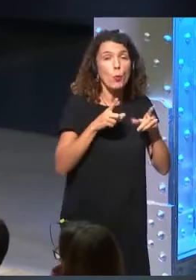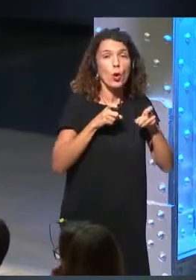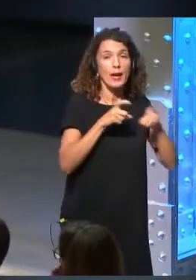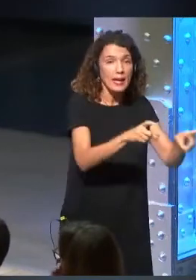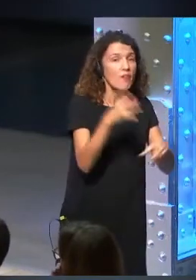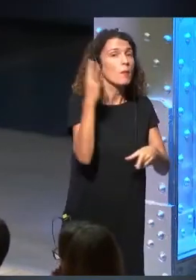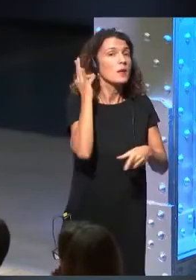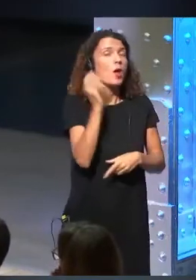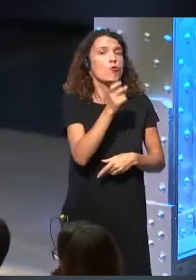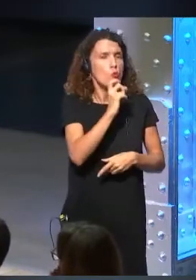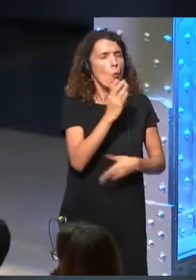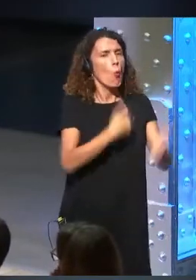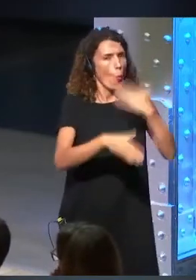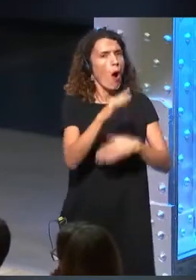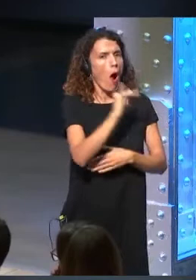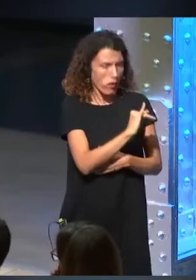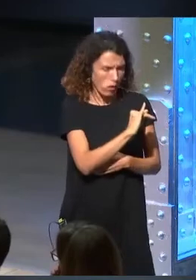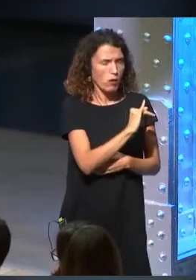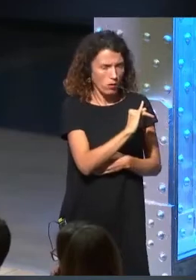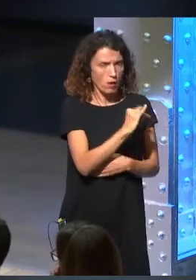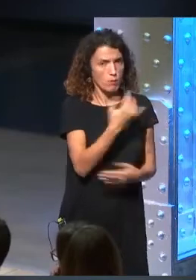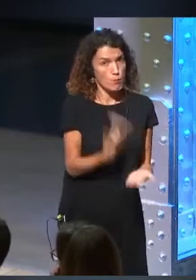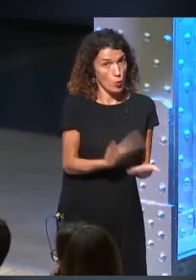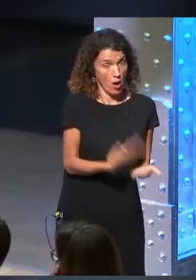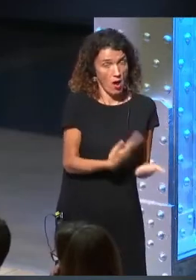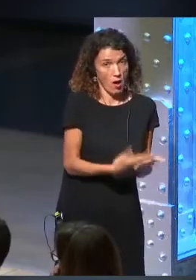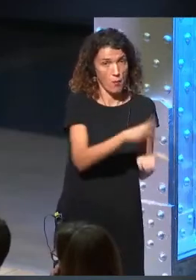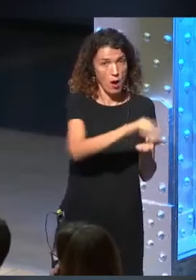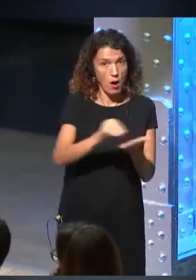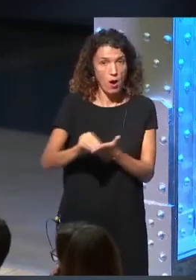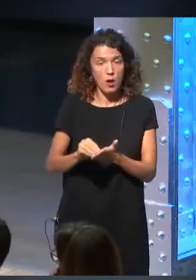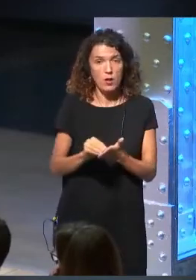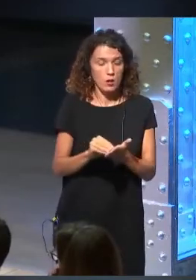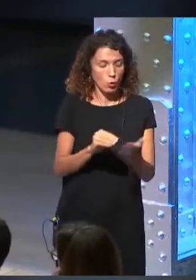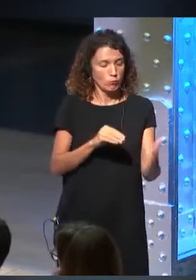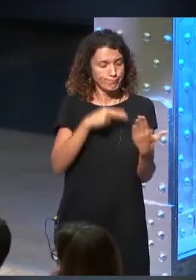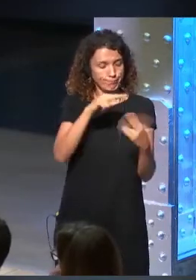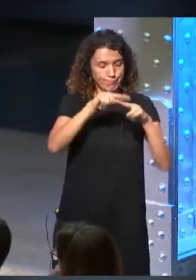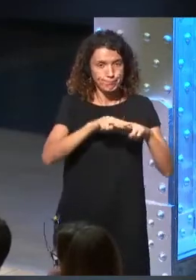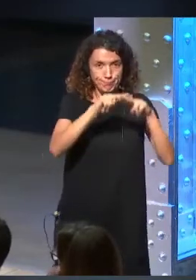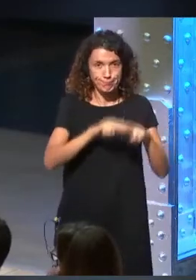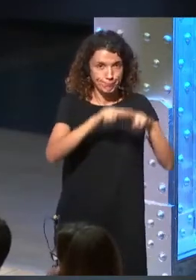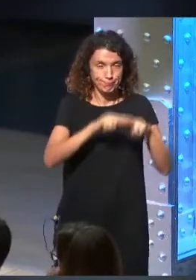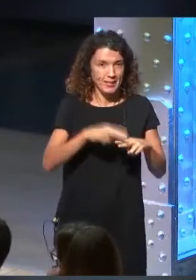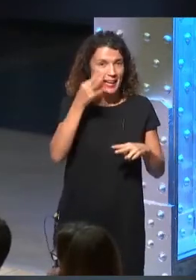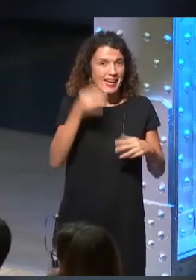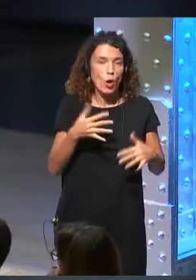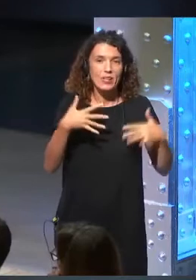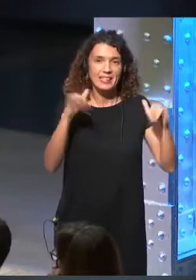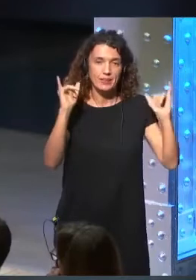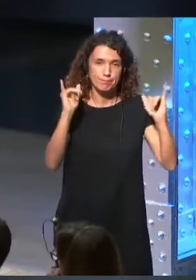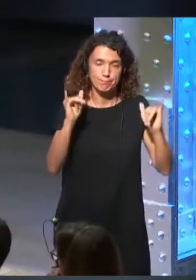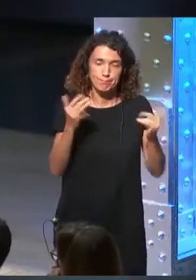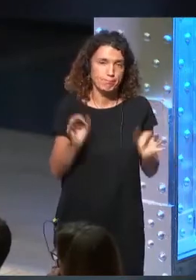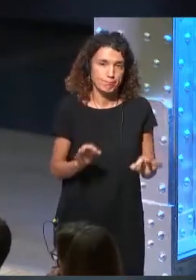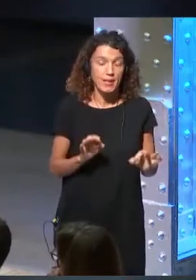I've looked at this evidence a bit, and I do not believe a word of it. The fact that you have women buried with